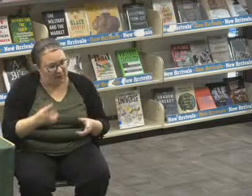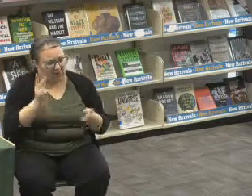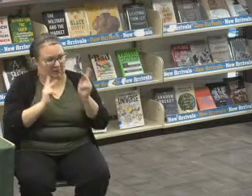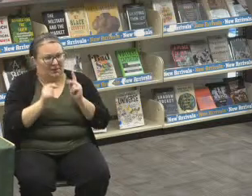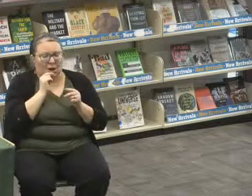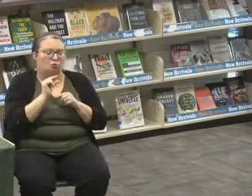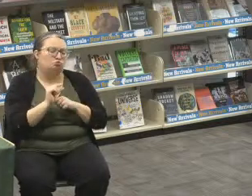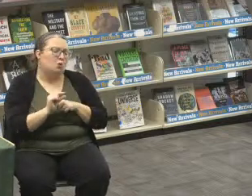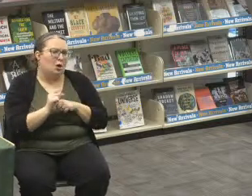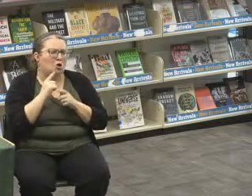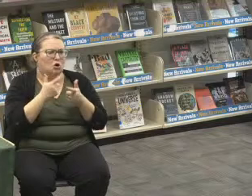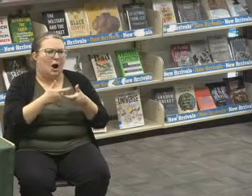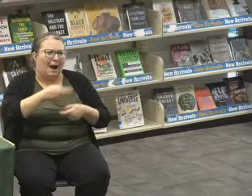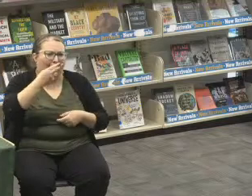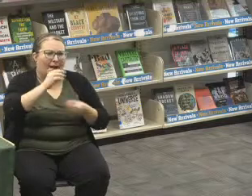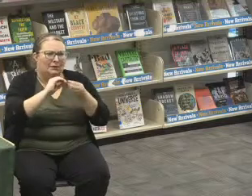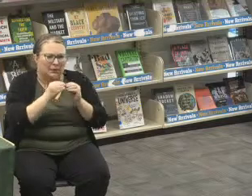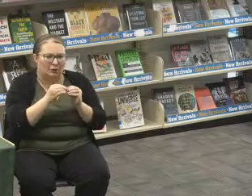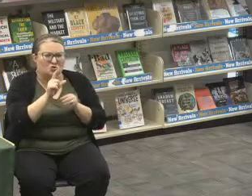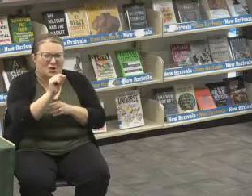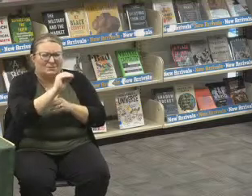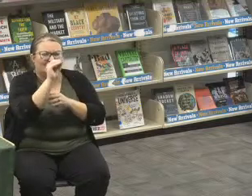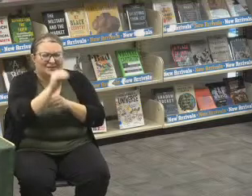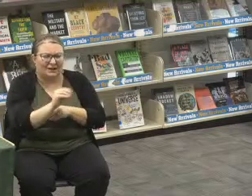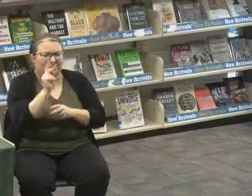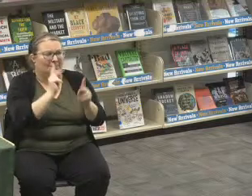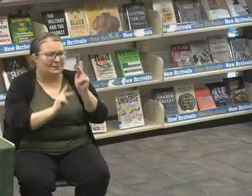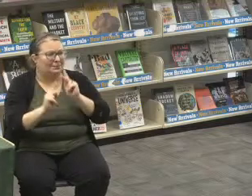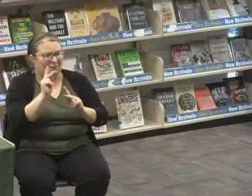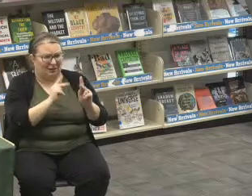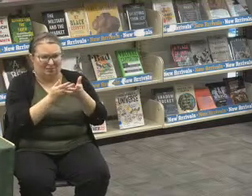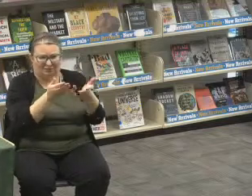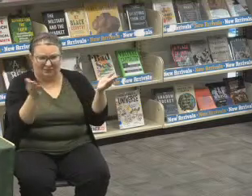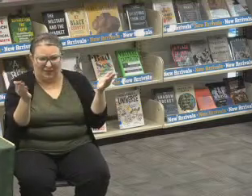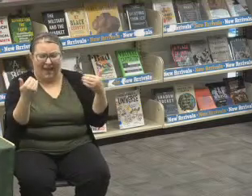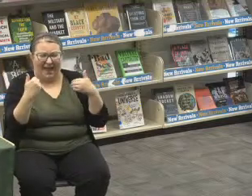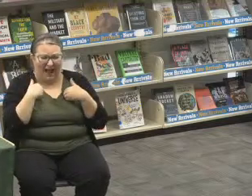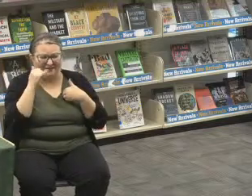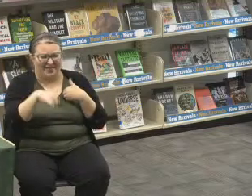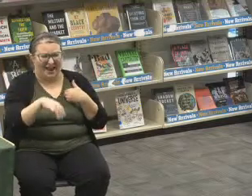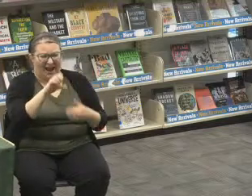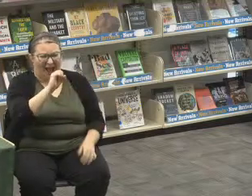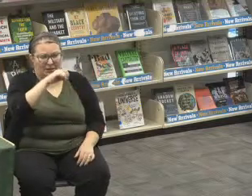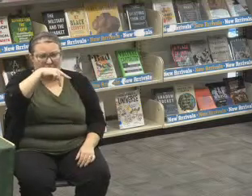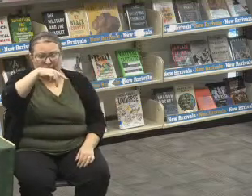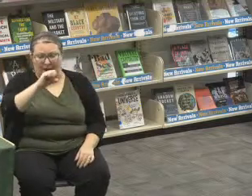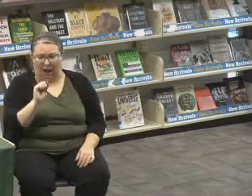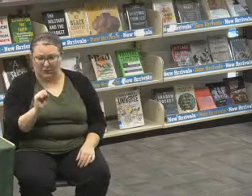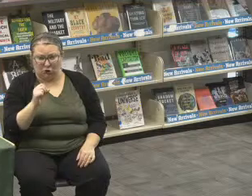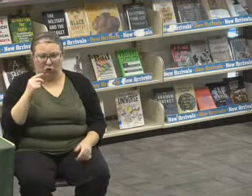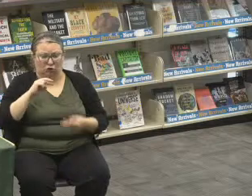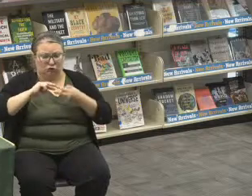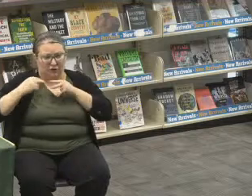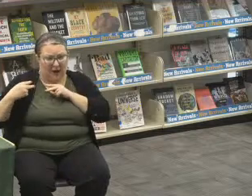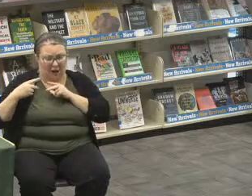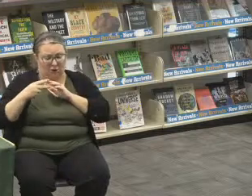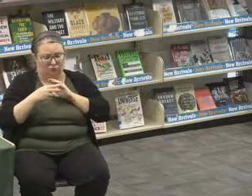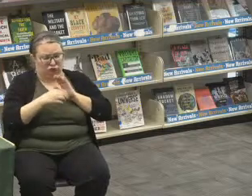a small minority, right? 20% of the population has this SPS genetic